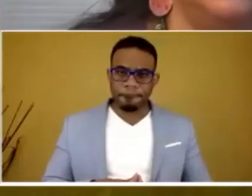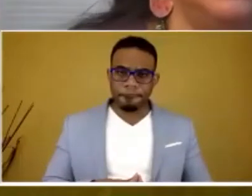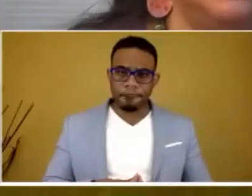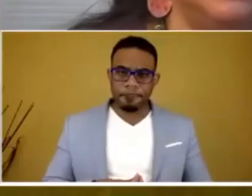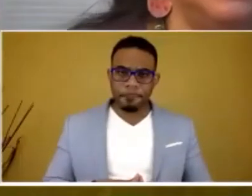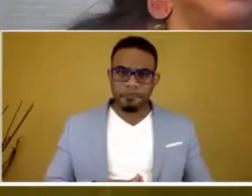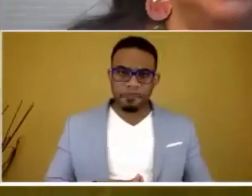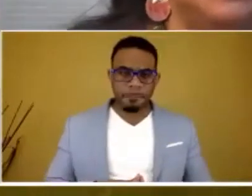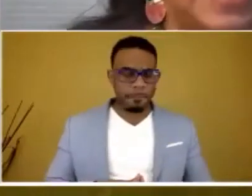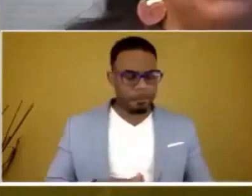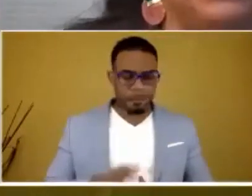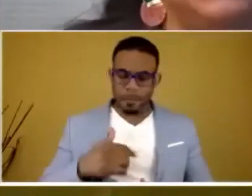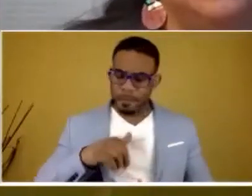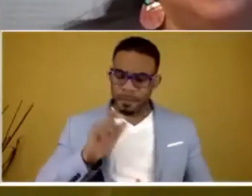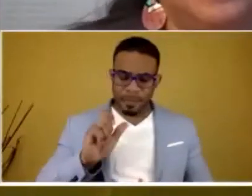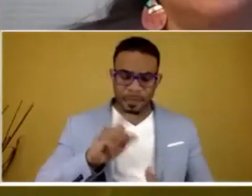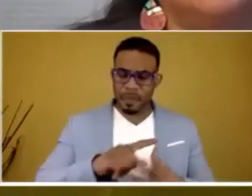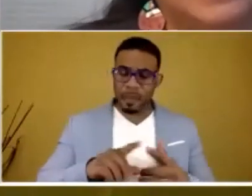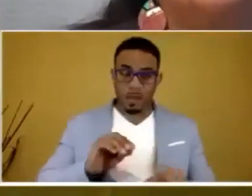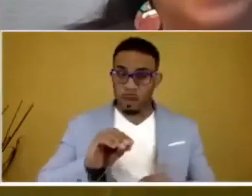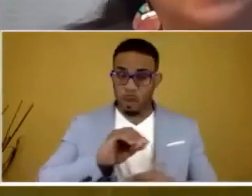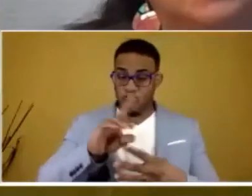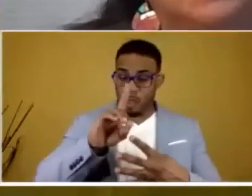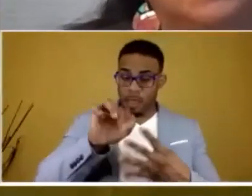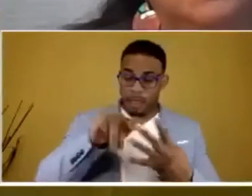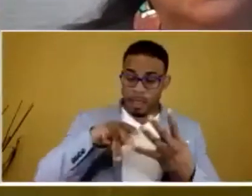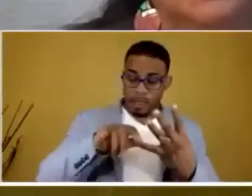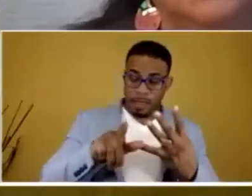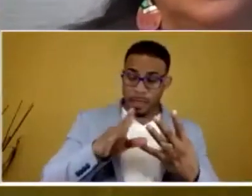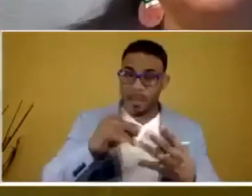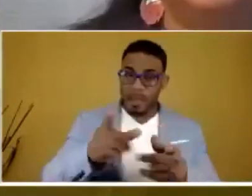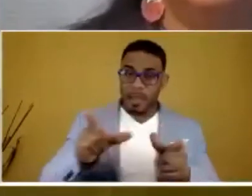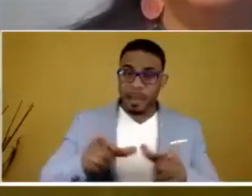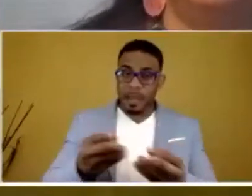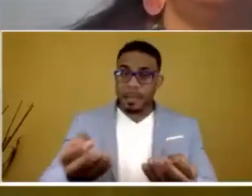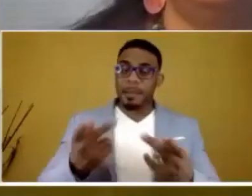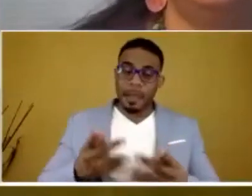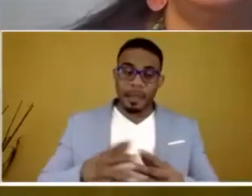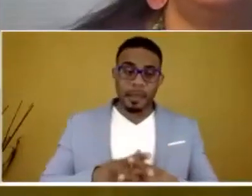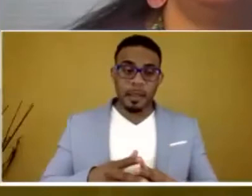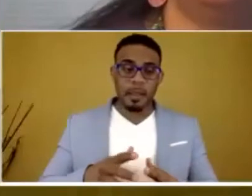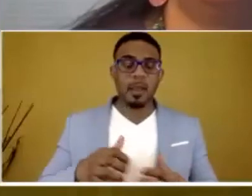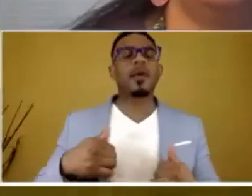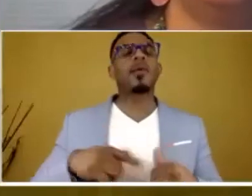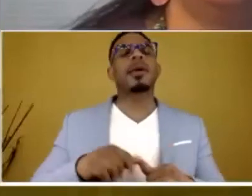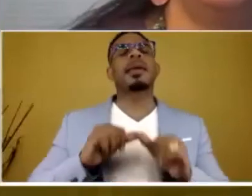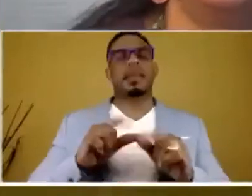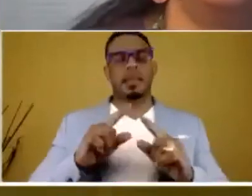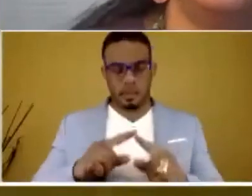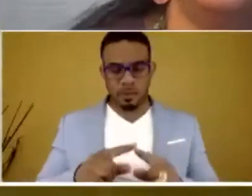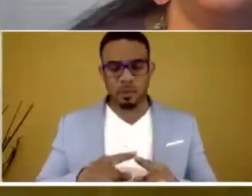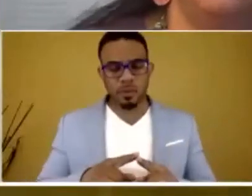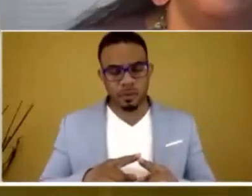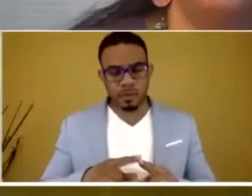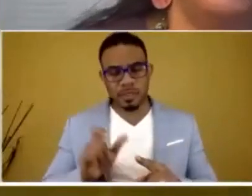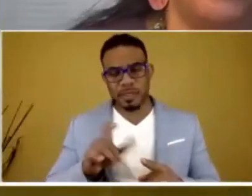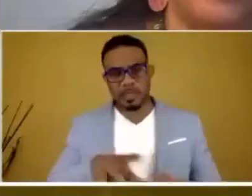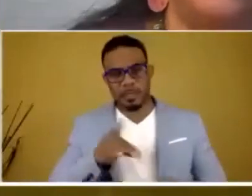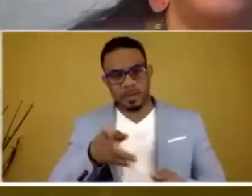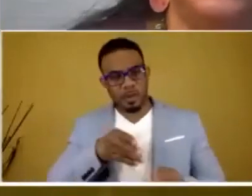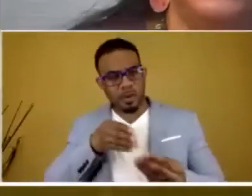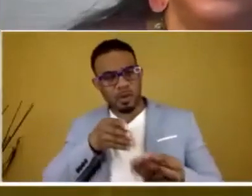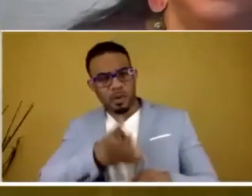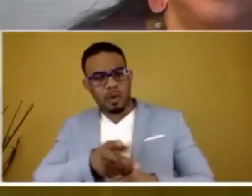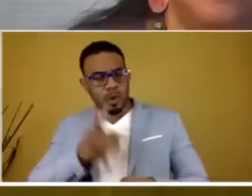of the no dapple and the land back, that we continue to need the spiritual nurturing of